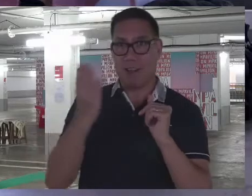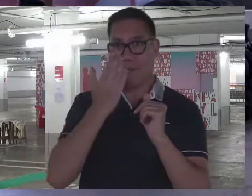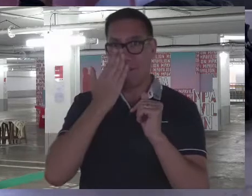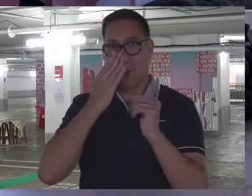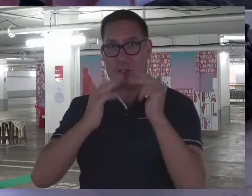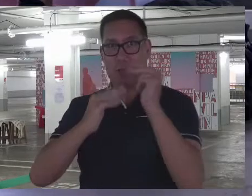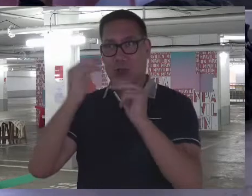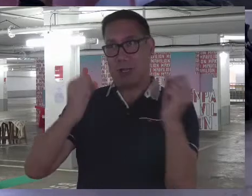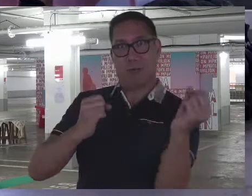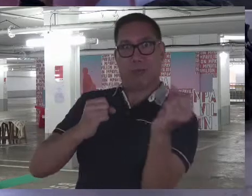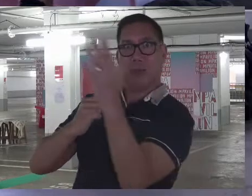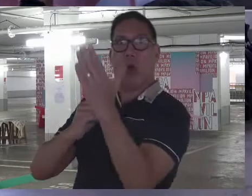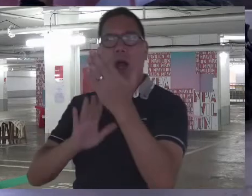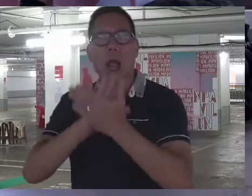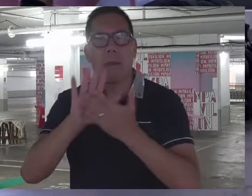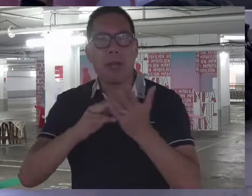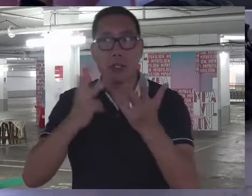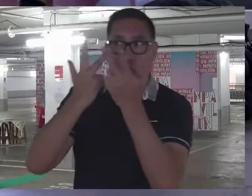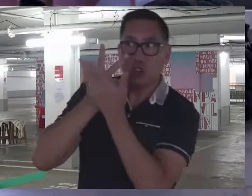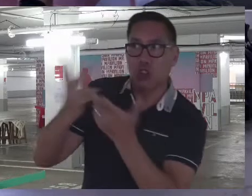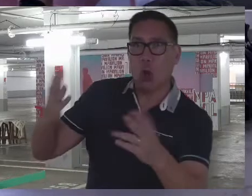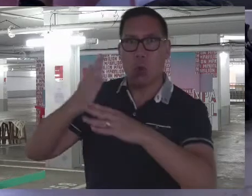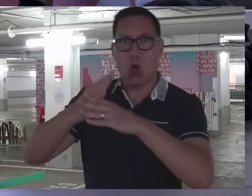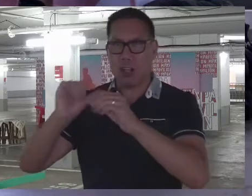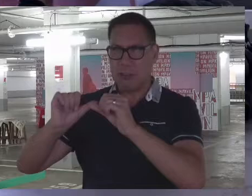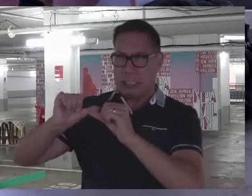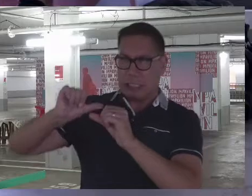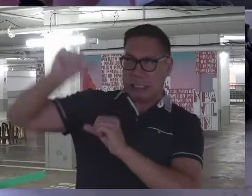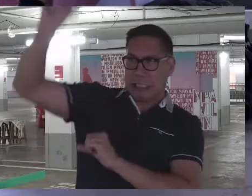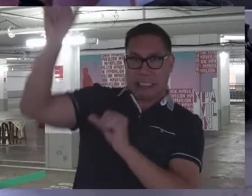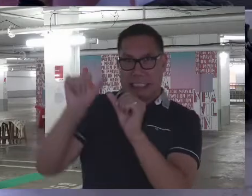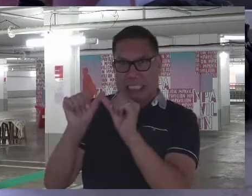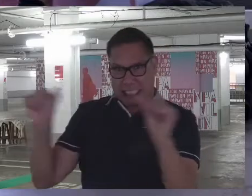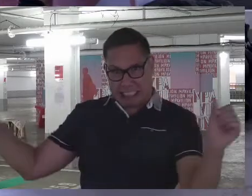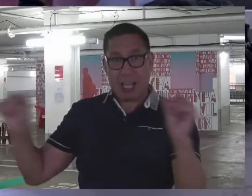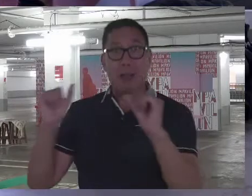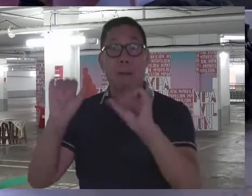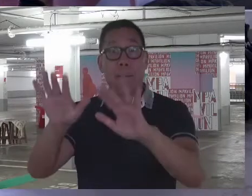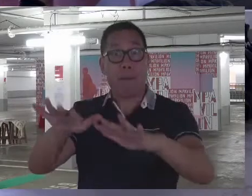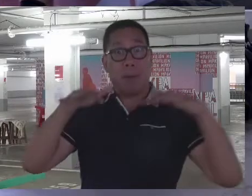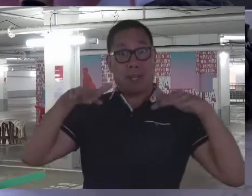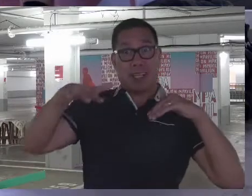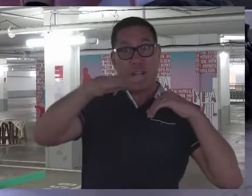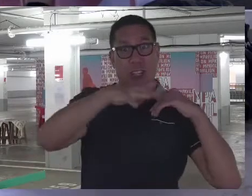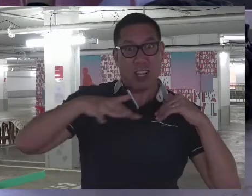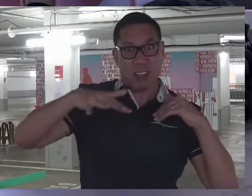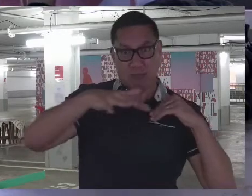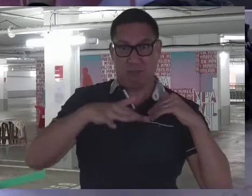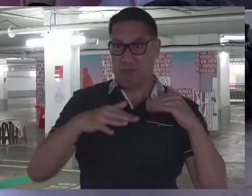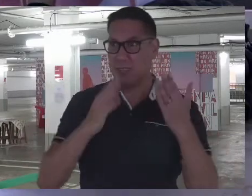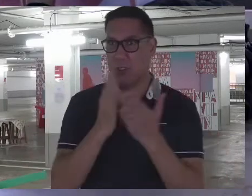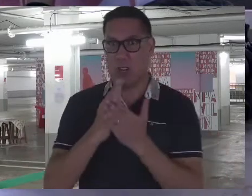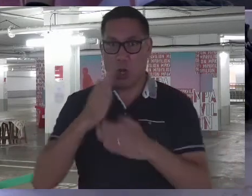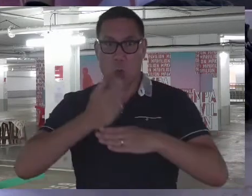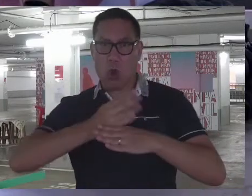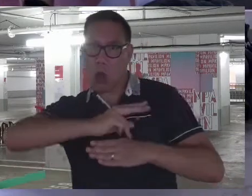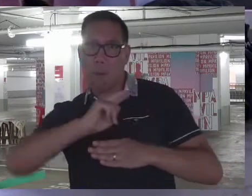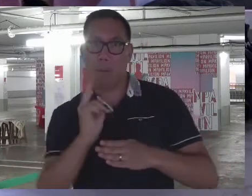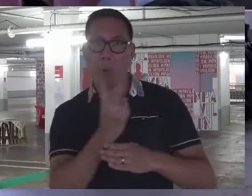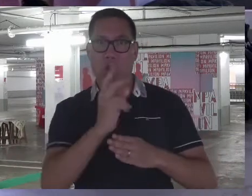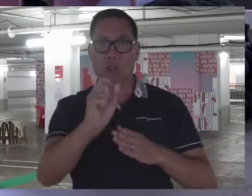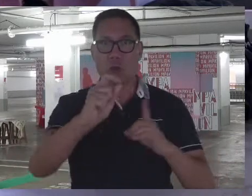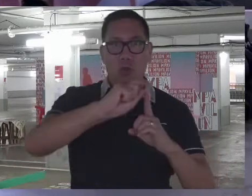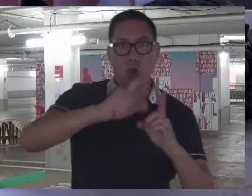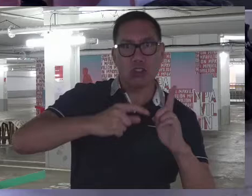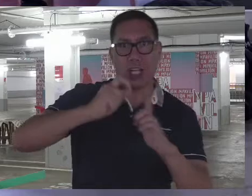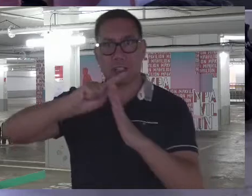what it means to present work at such scale and in a public space. And this is something that works across both of your projects